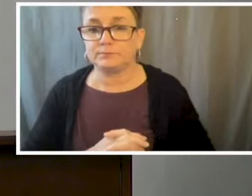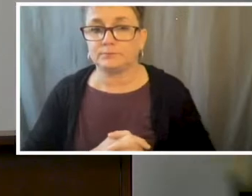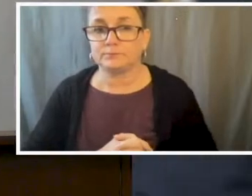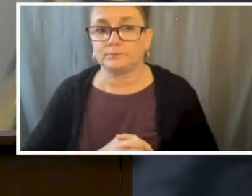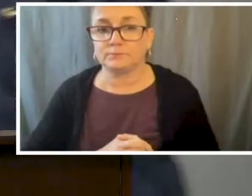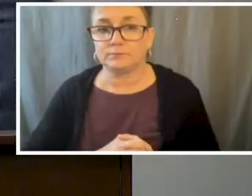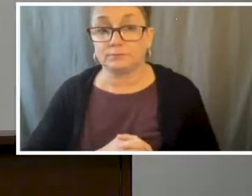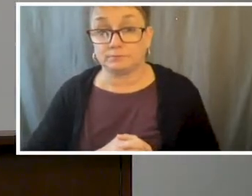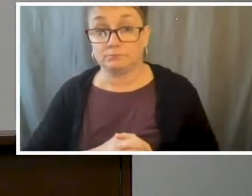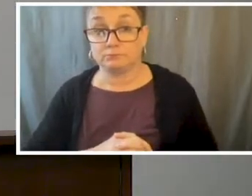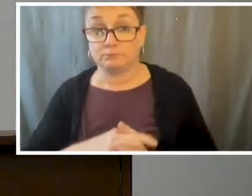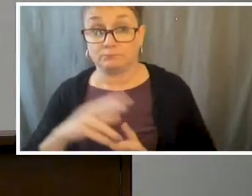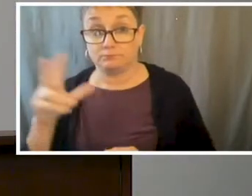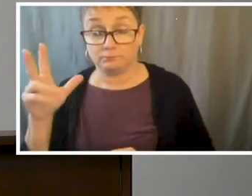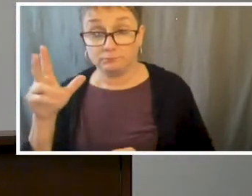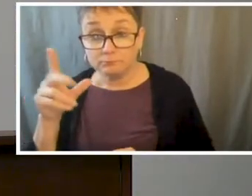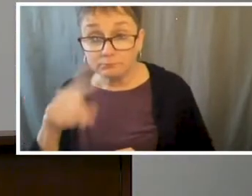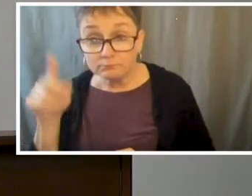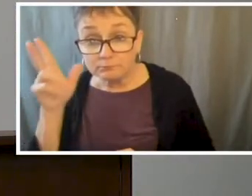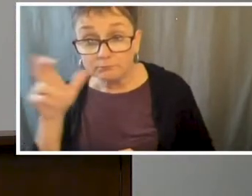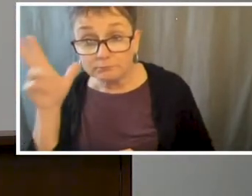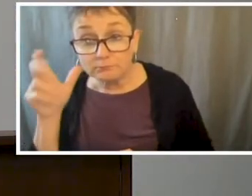Yeah. Can you hear me? Yes.